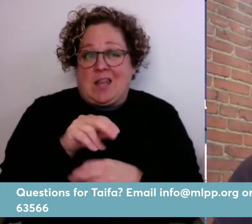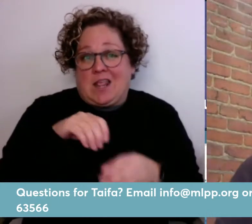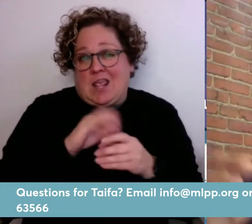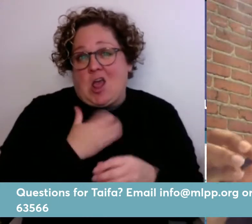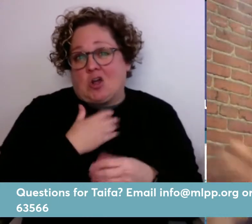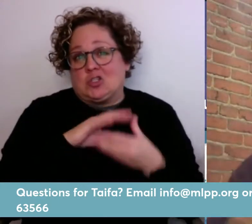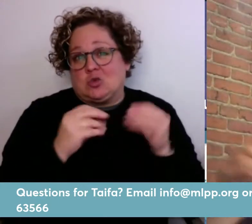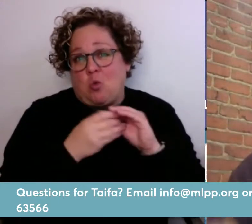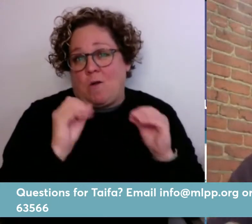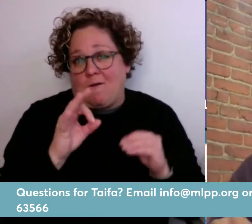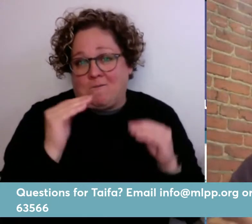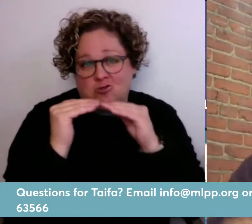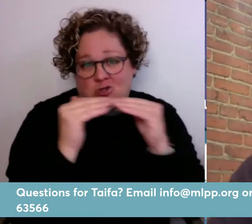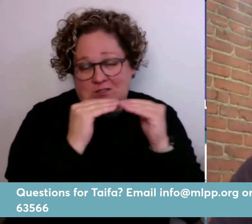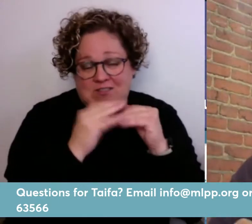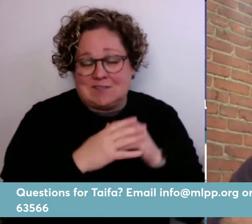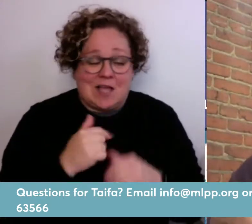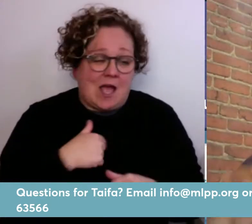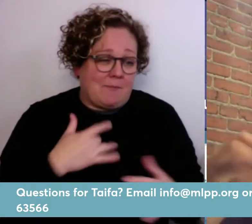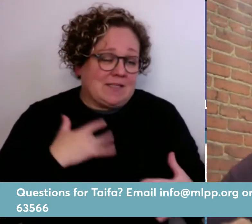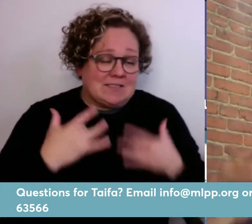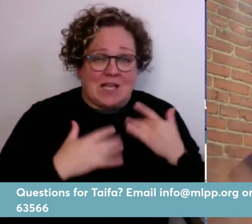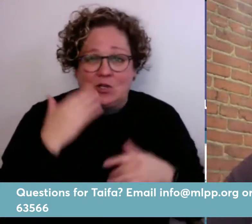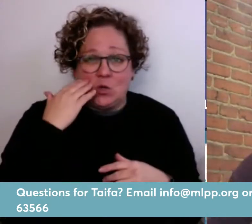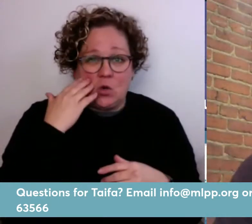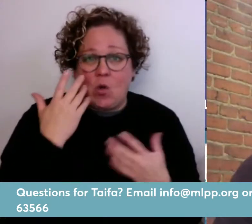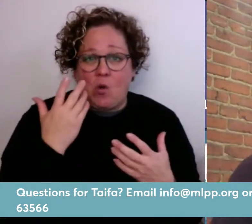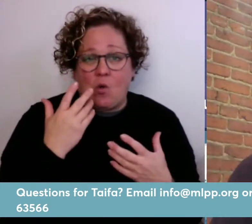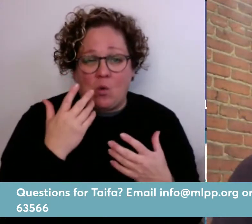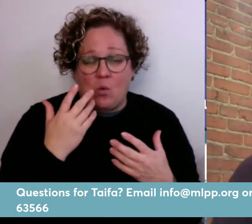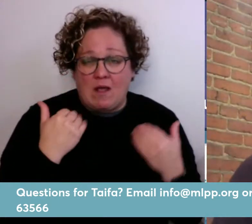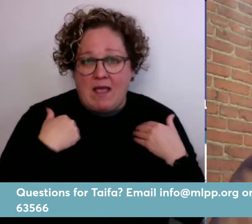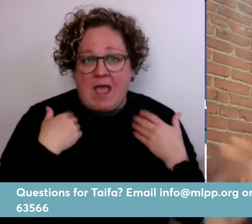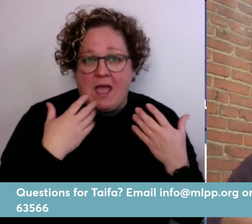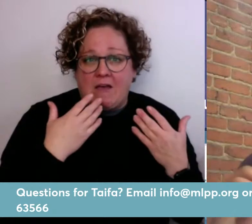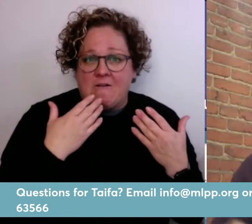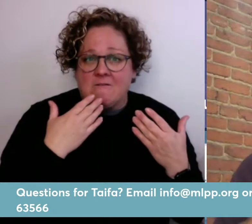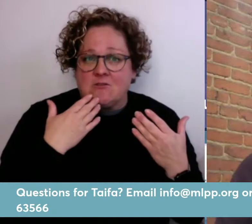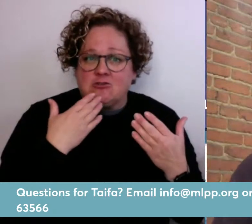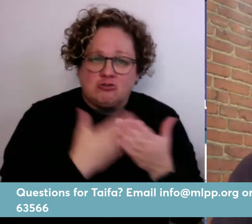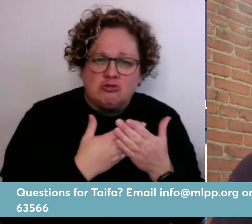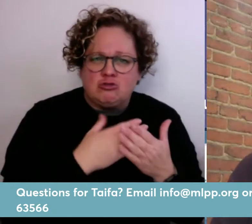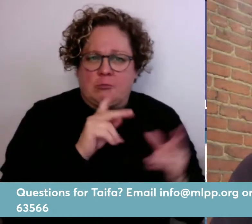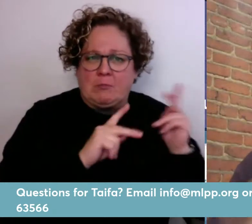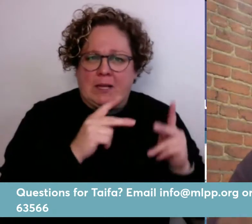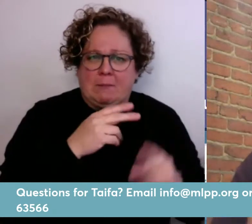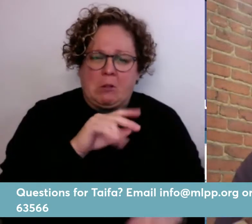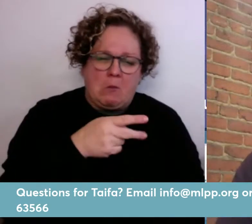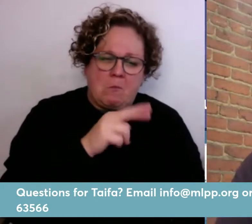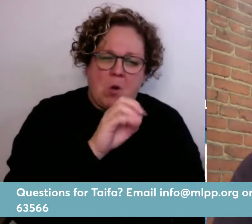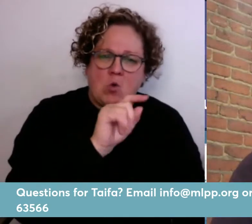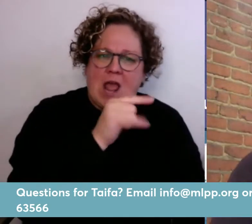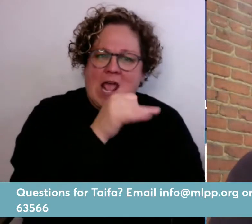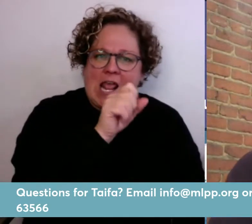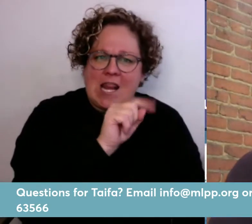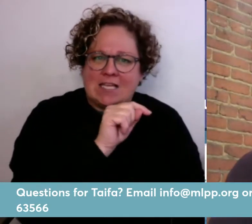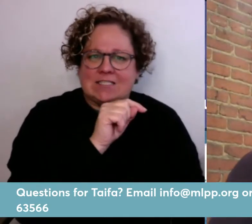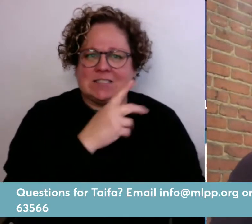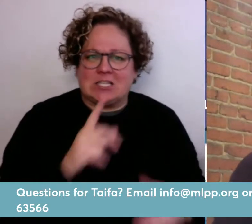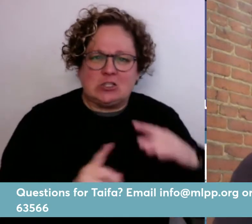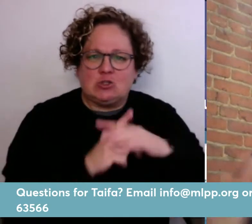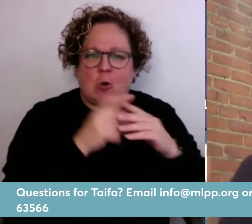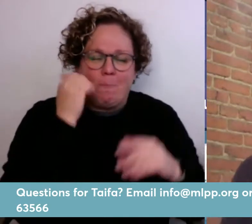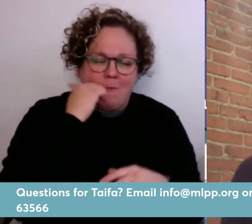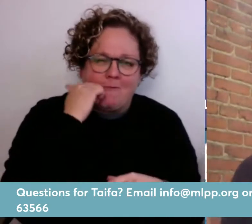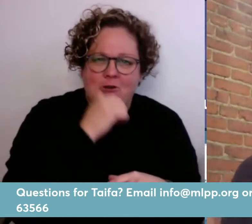justice. And I'm excited to know that there are protagonists that show up each and every day. Everyone, like I said, in this